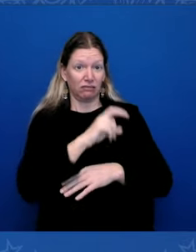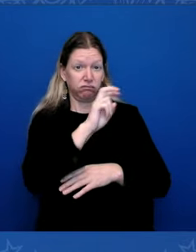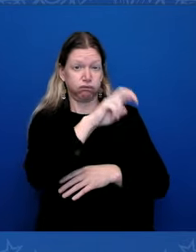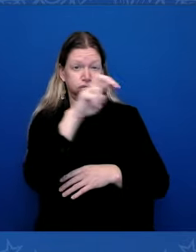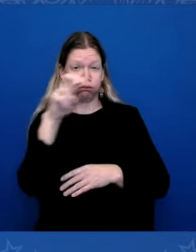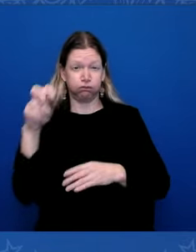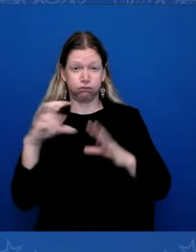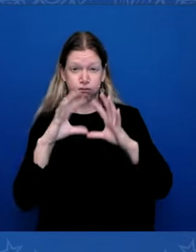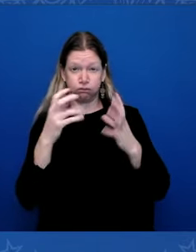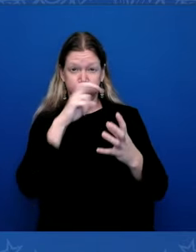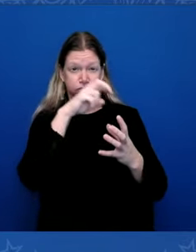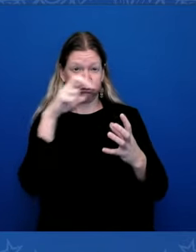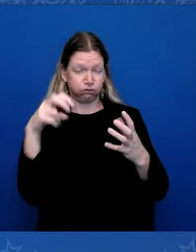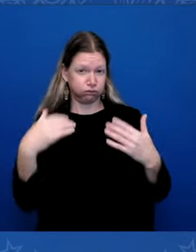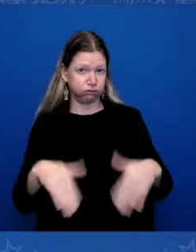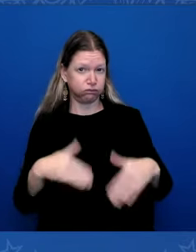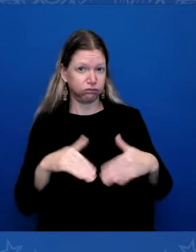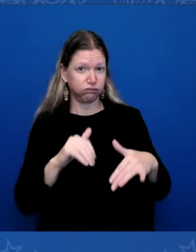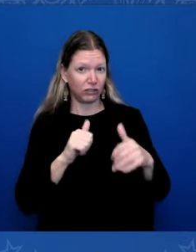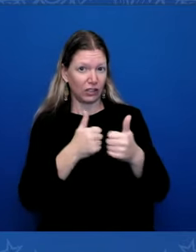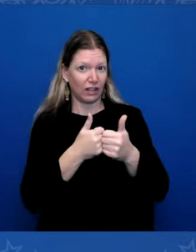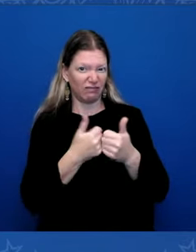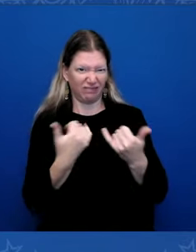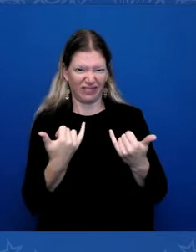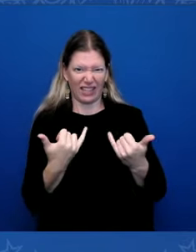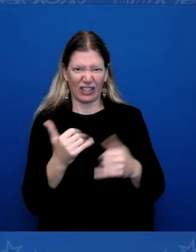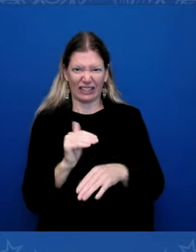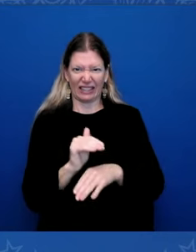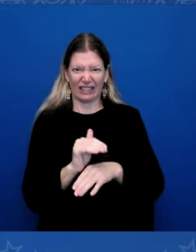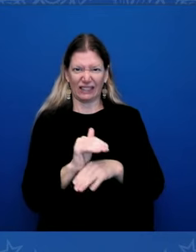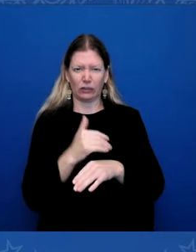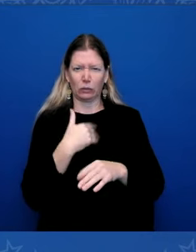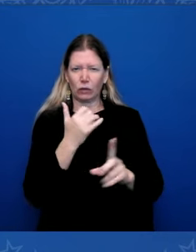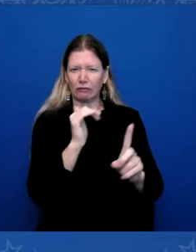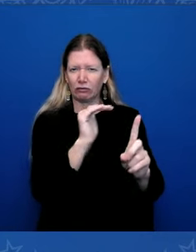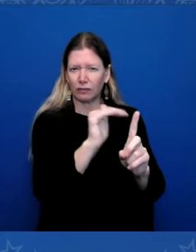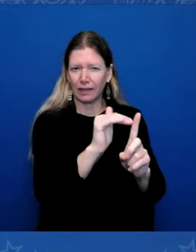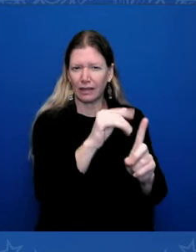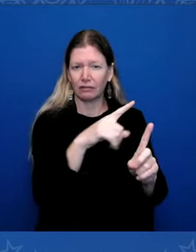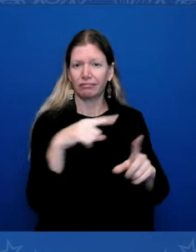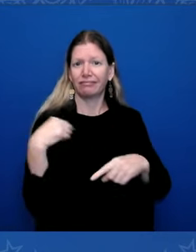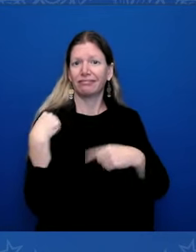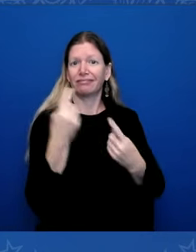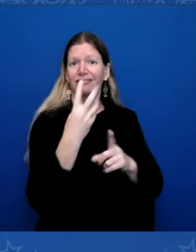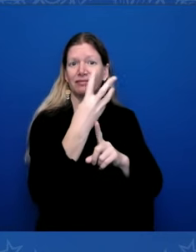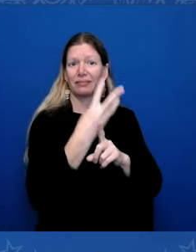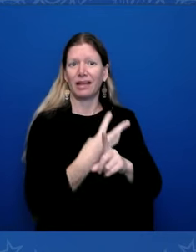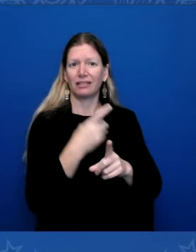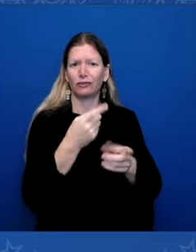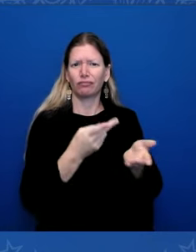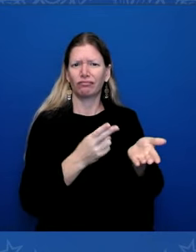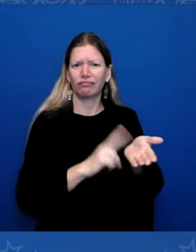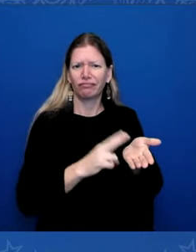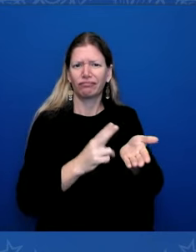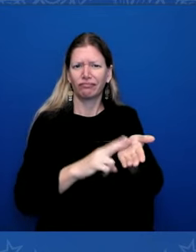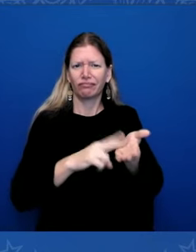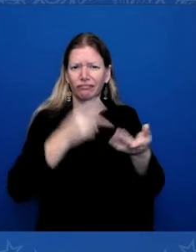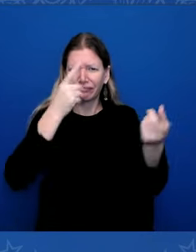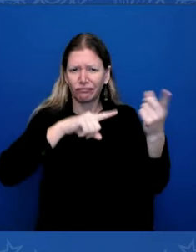in the last 6 months, you've signed pacts and deals with Japan, South Korea, Philippines,